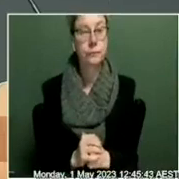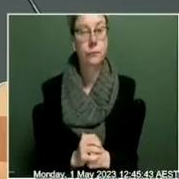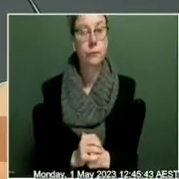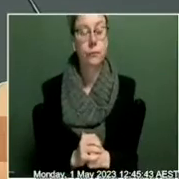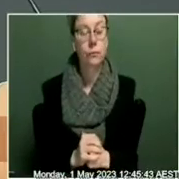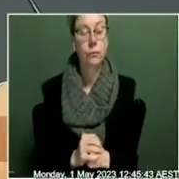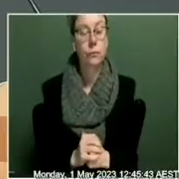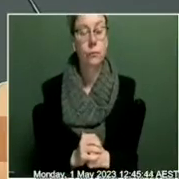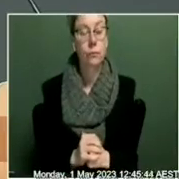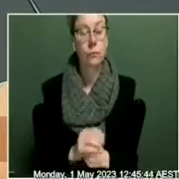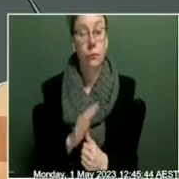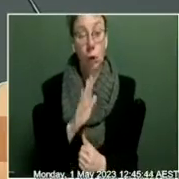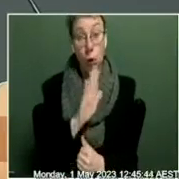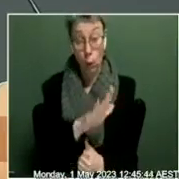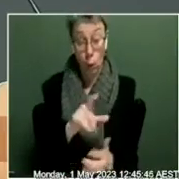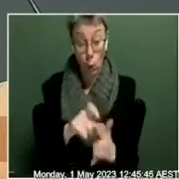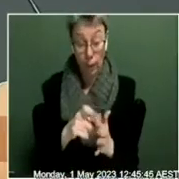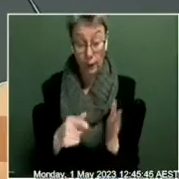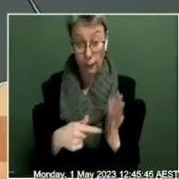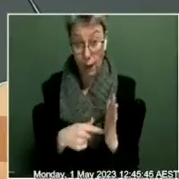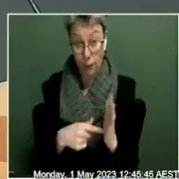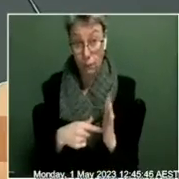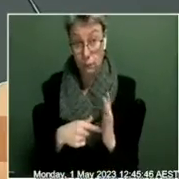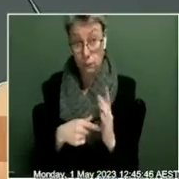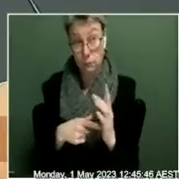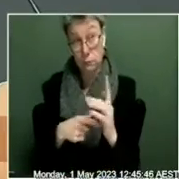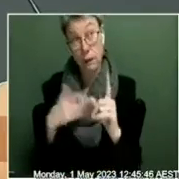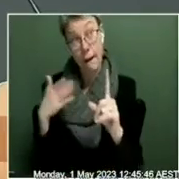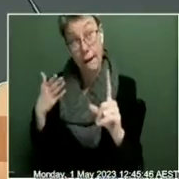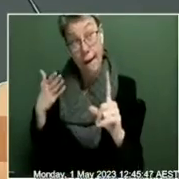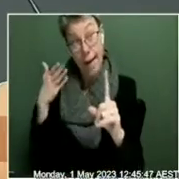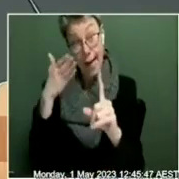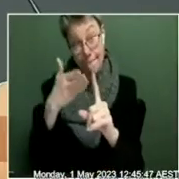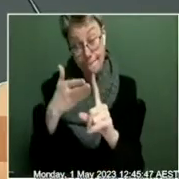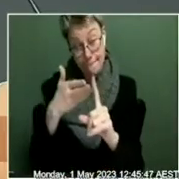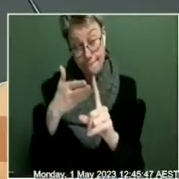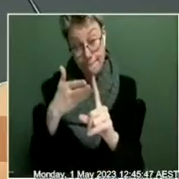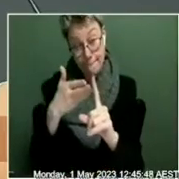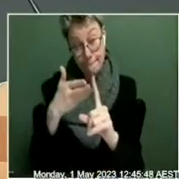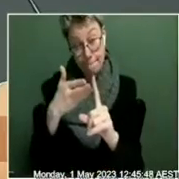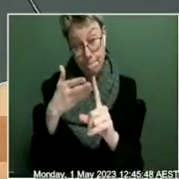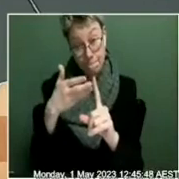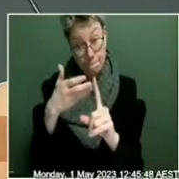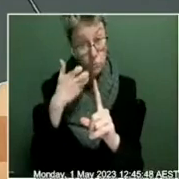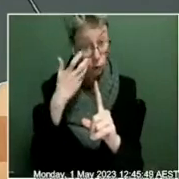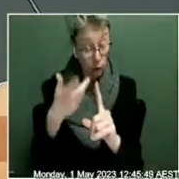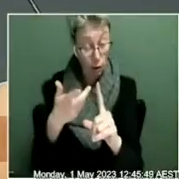needs, the support that's required, and